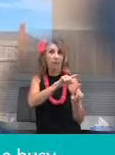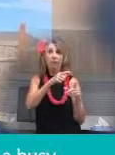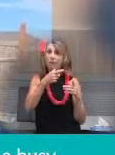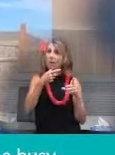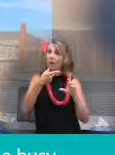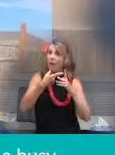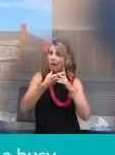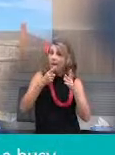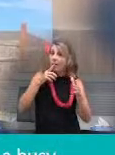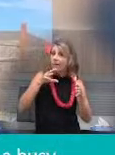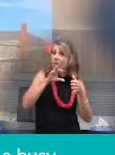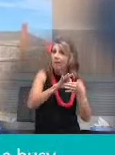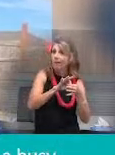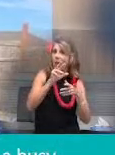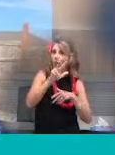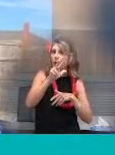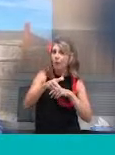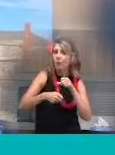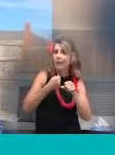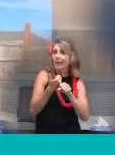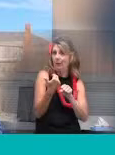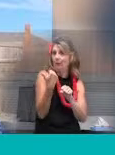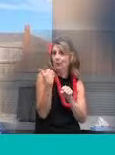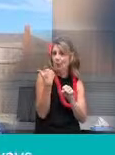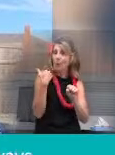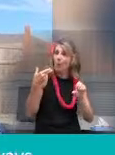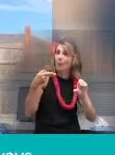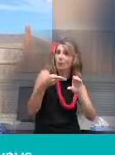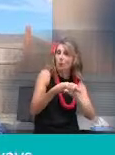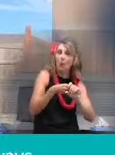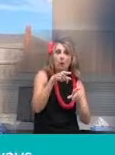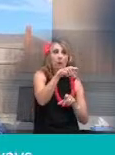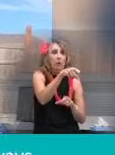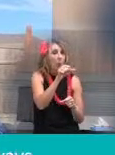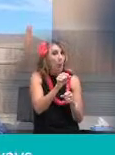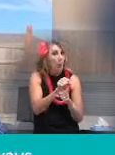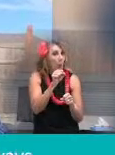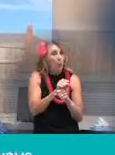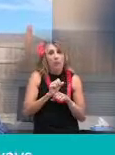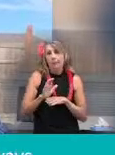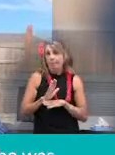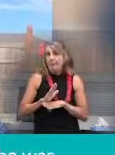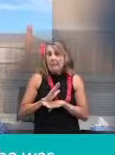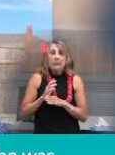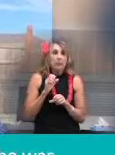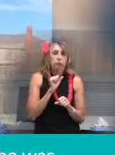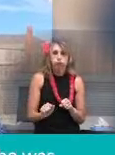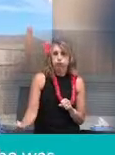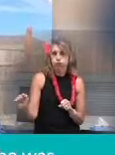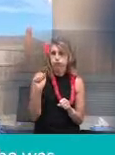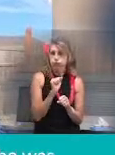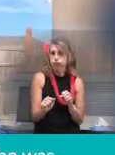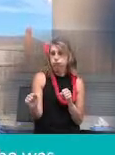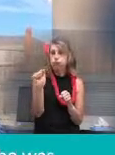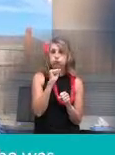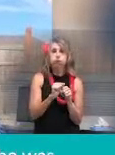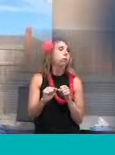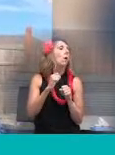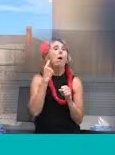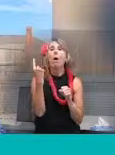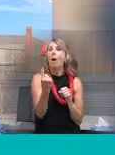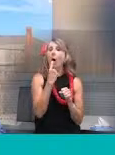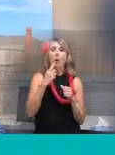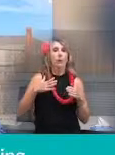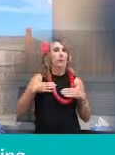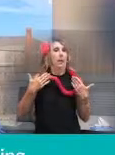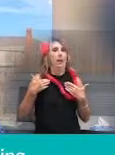years. Wendy has always been a busy worker at school. She is a hard worker and was always helpful, giving her time whenever she was